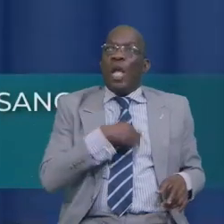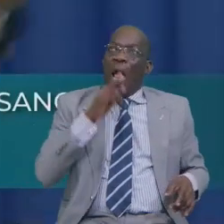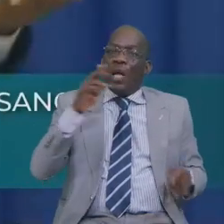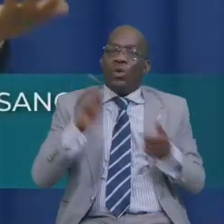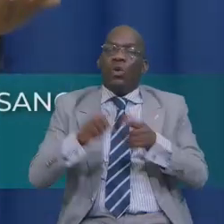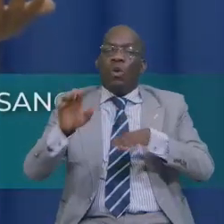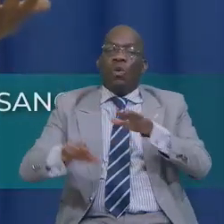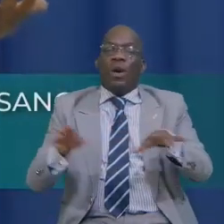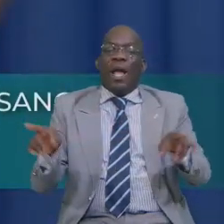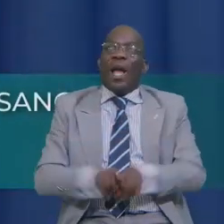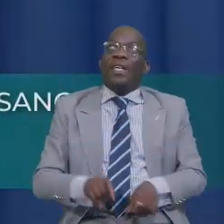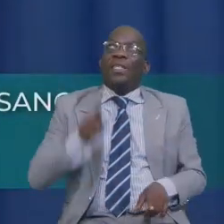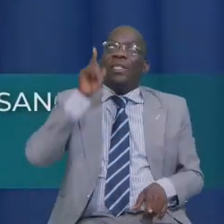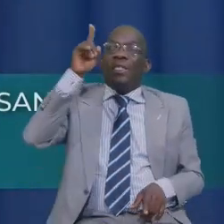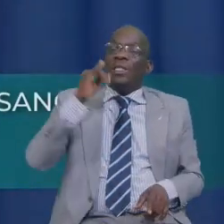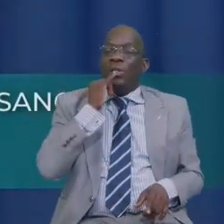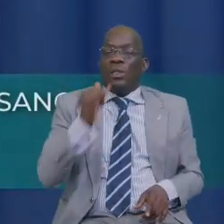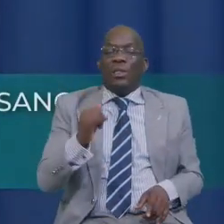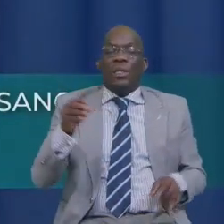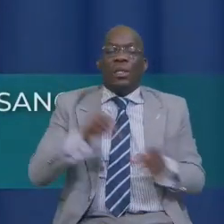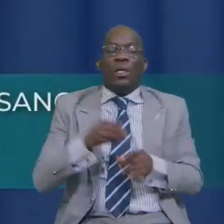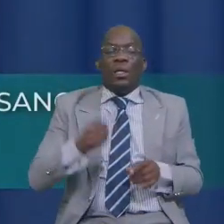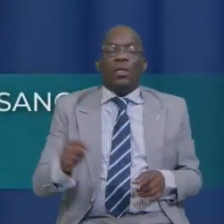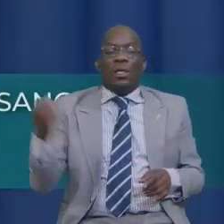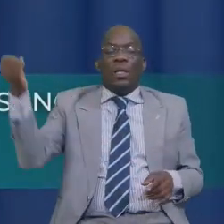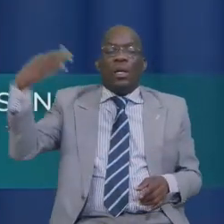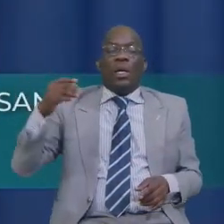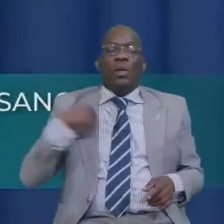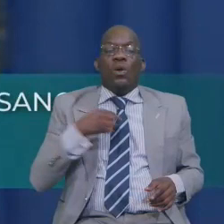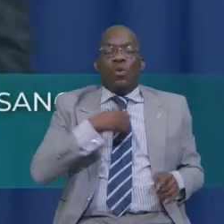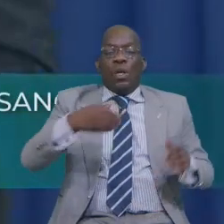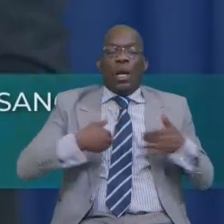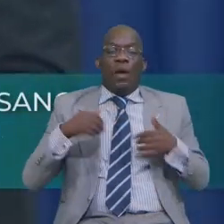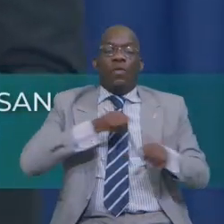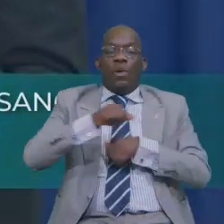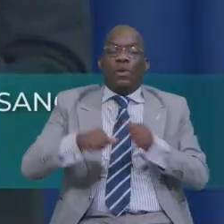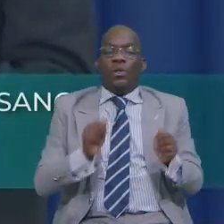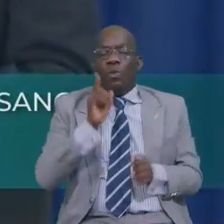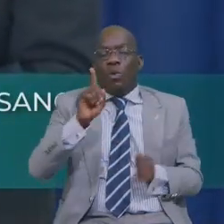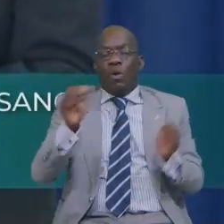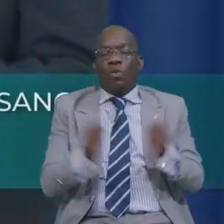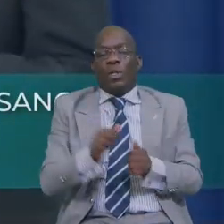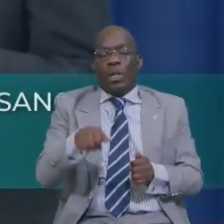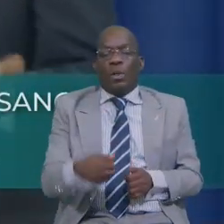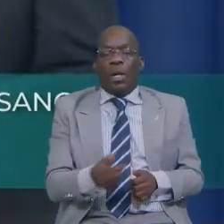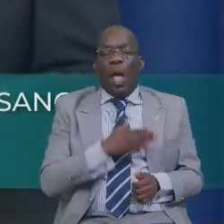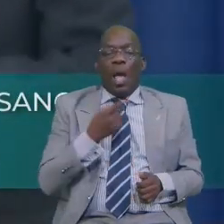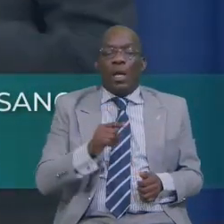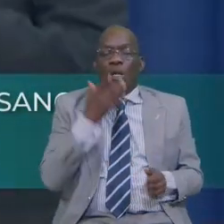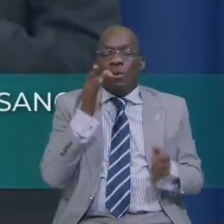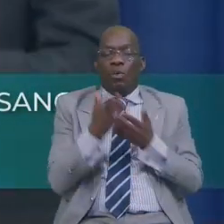in the light, we have fellowship one with another, and the blood of Jesus Christ, his